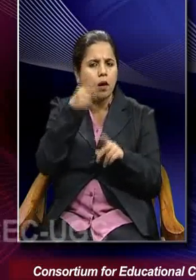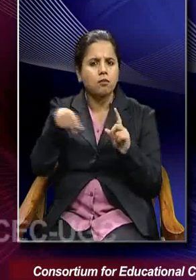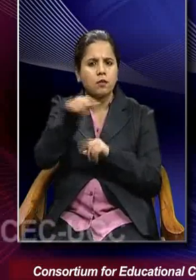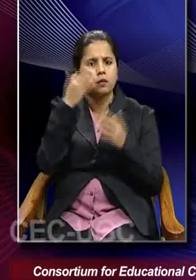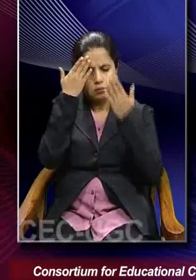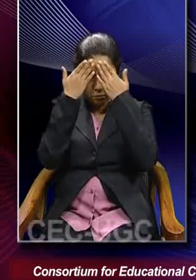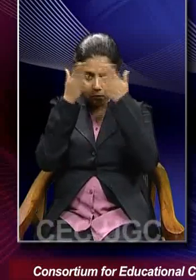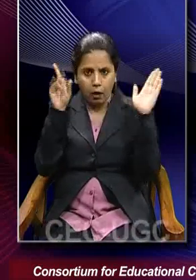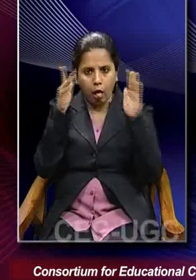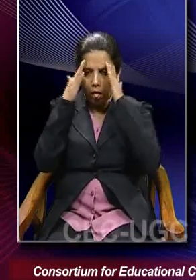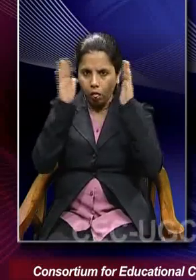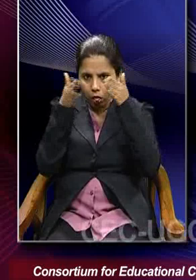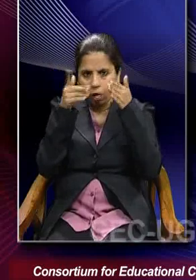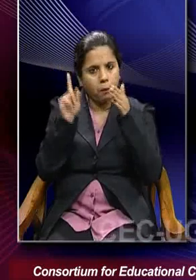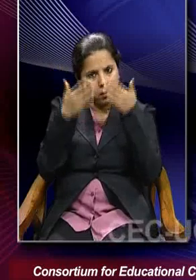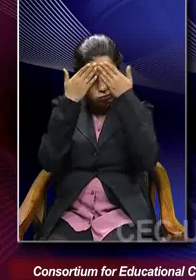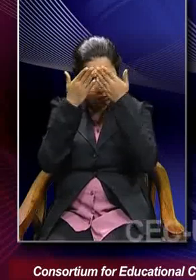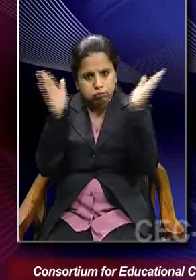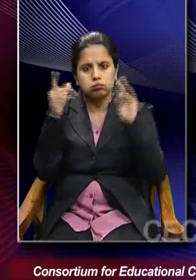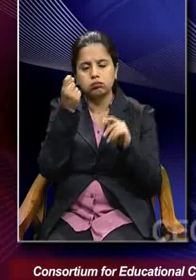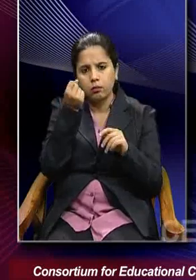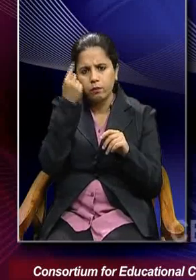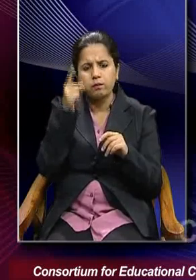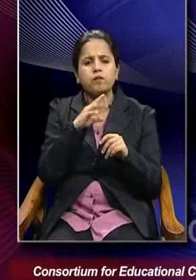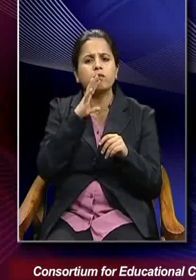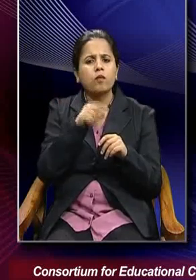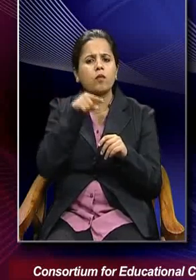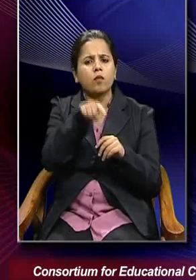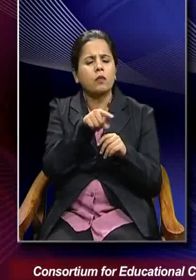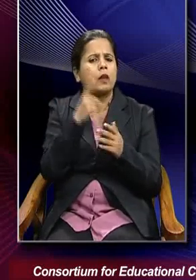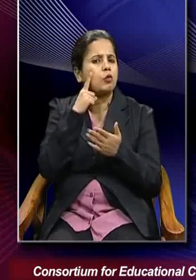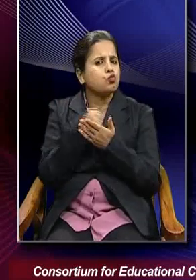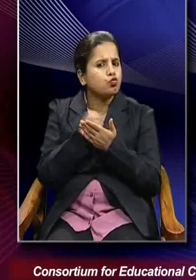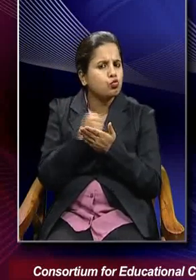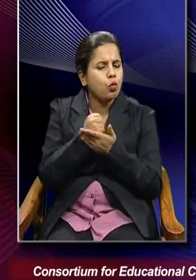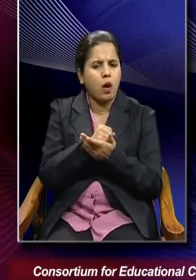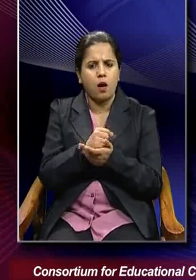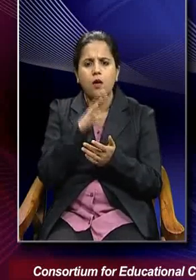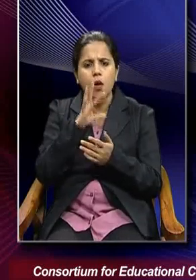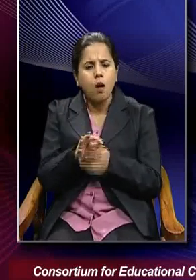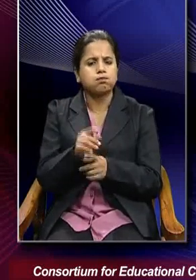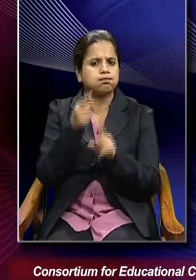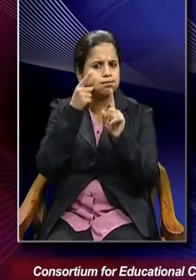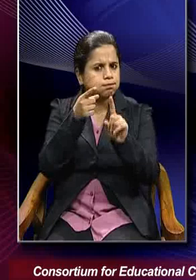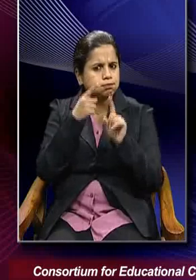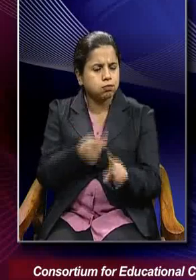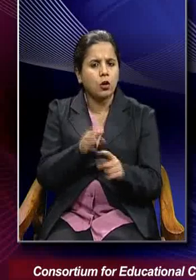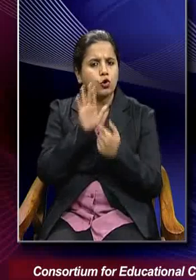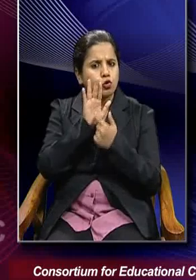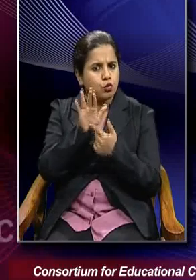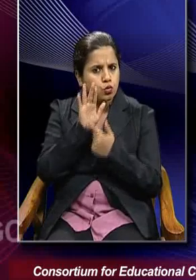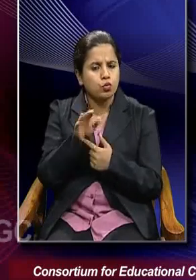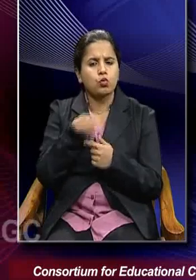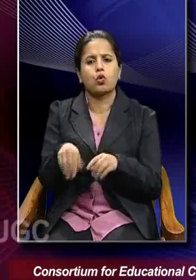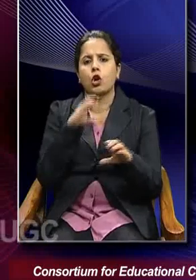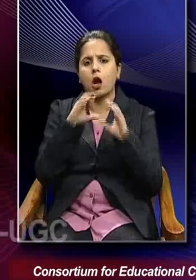broader context, that is, it attempts to highlight the important role